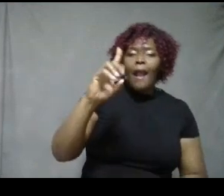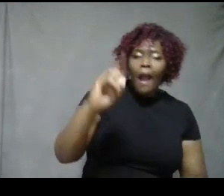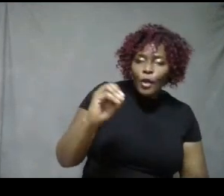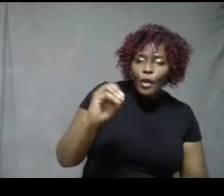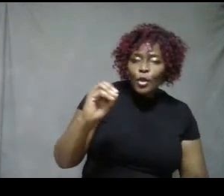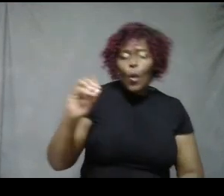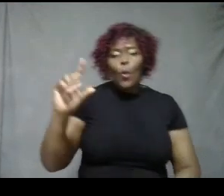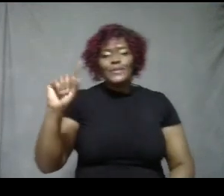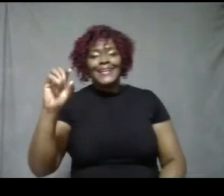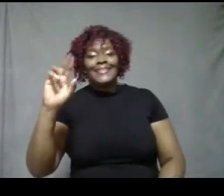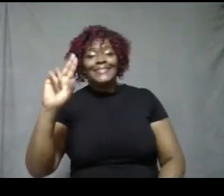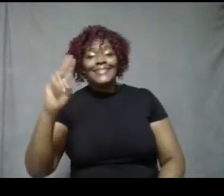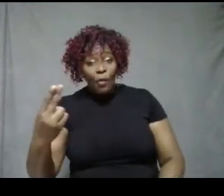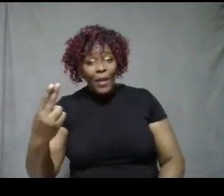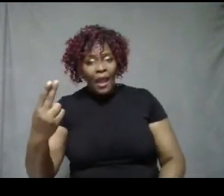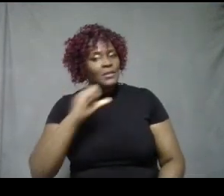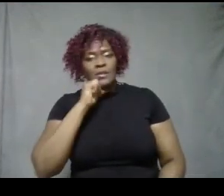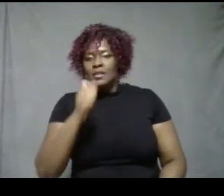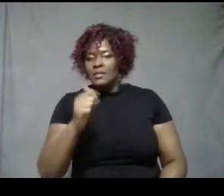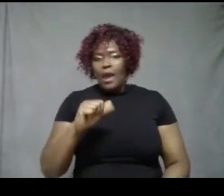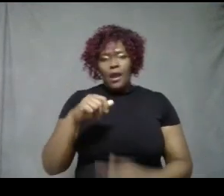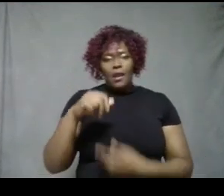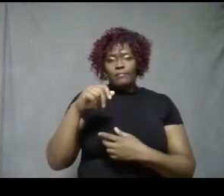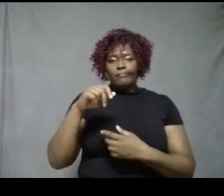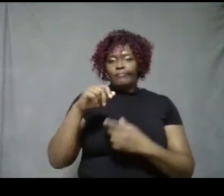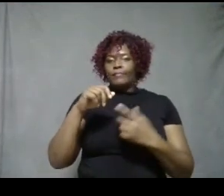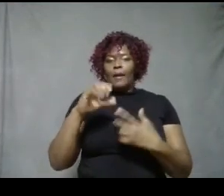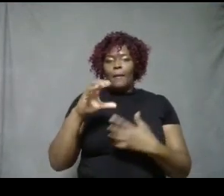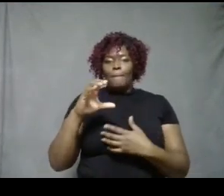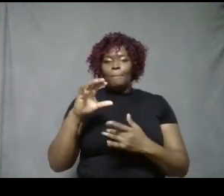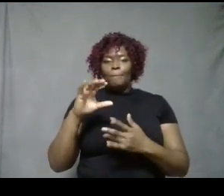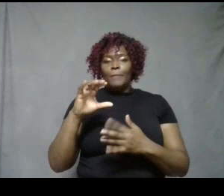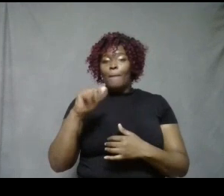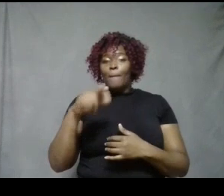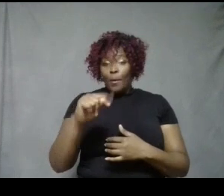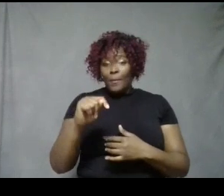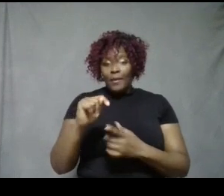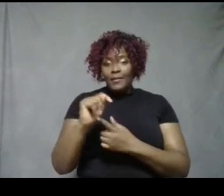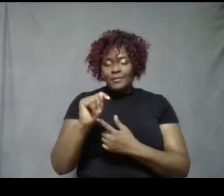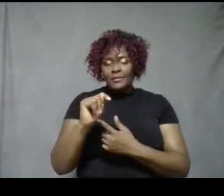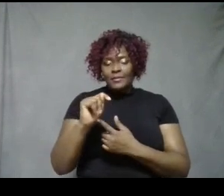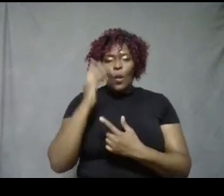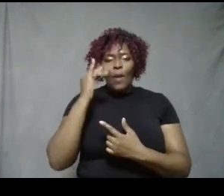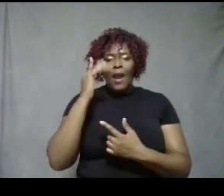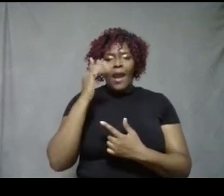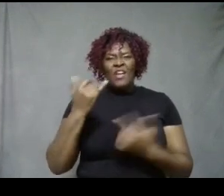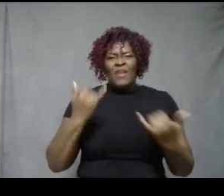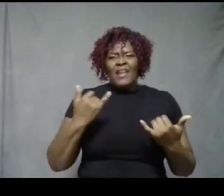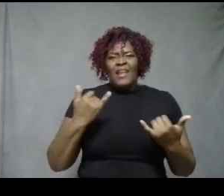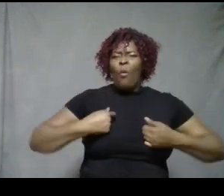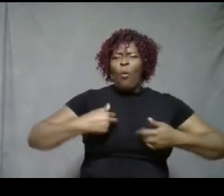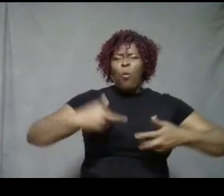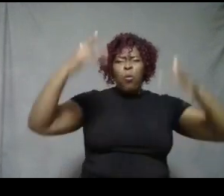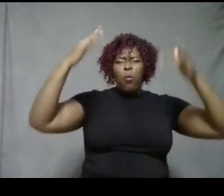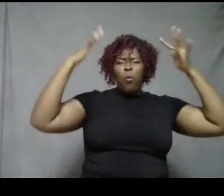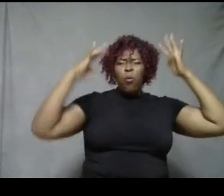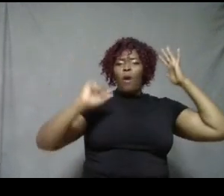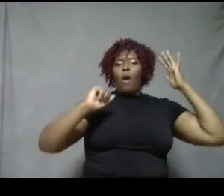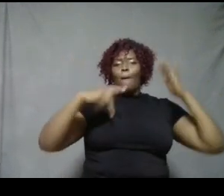allow people to go in on the property ladder. And you could start by, since we're so grossly overwhelmed with apartments in this